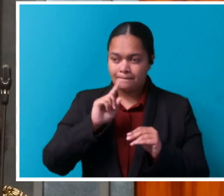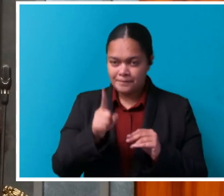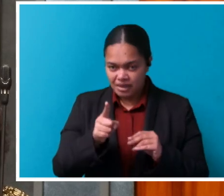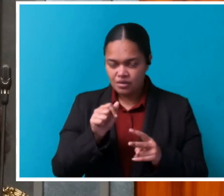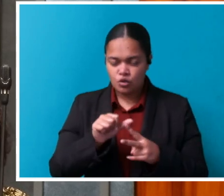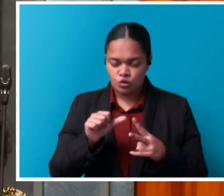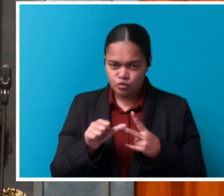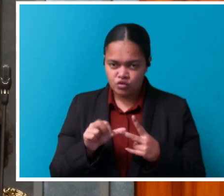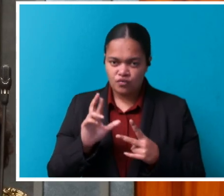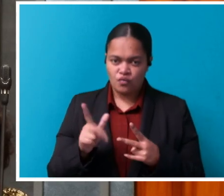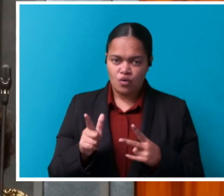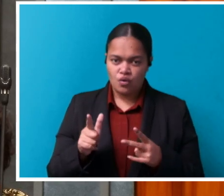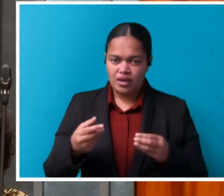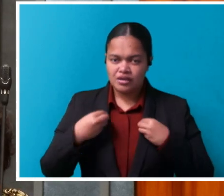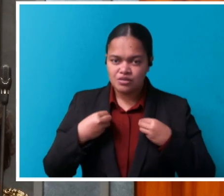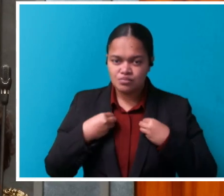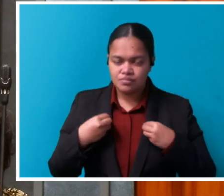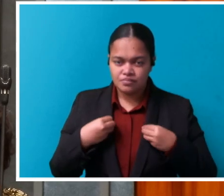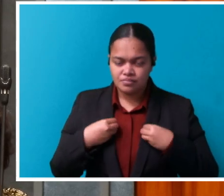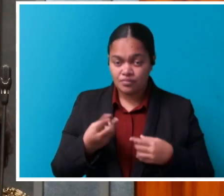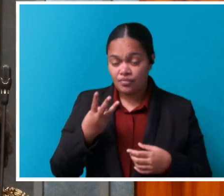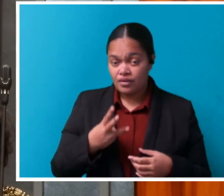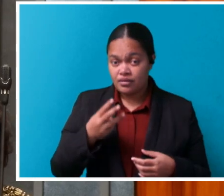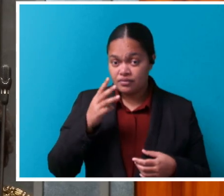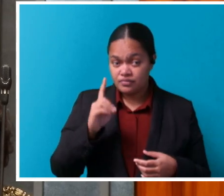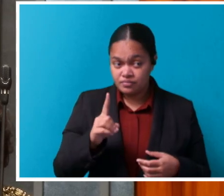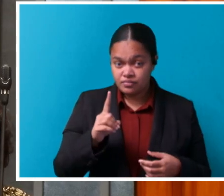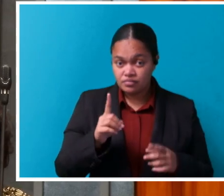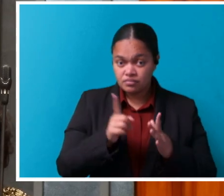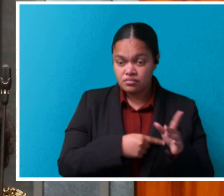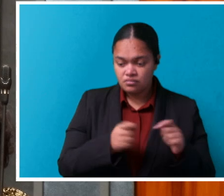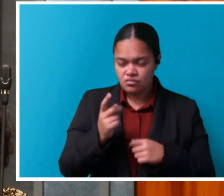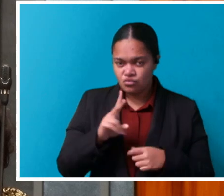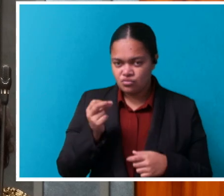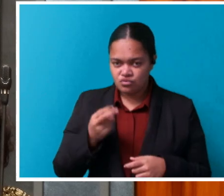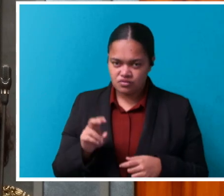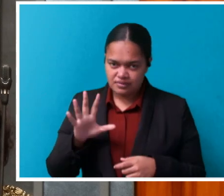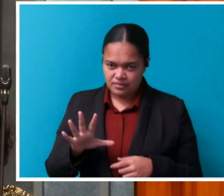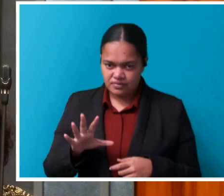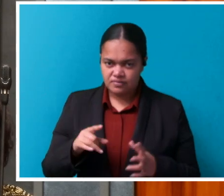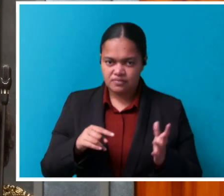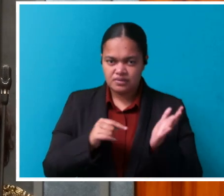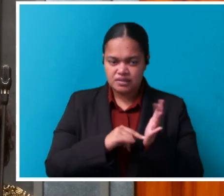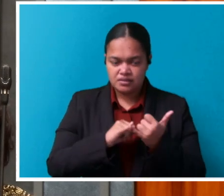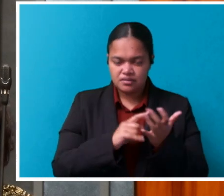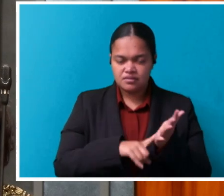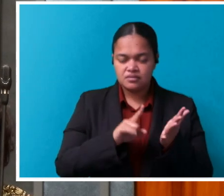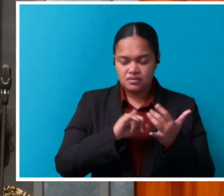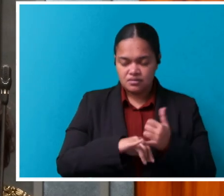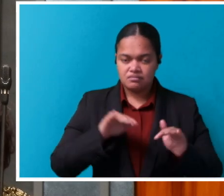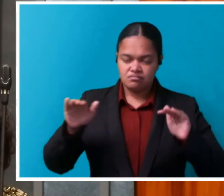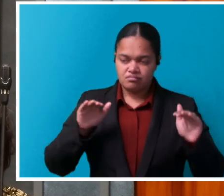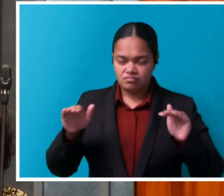for entrepreneurship. And on 31st January 2025, TSLS co-launched the Graduate Business